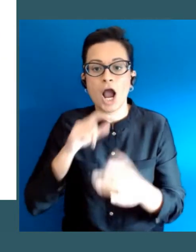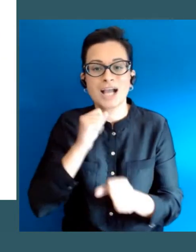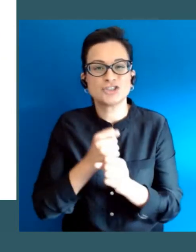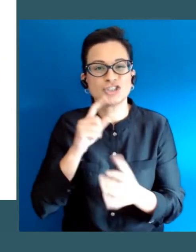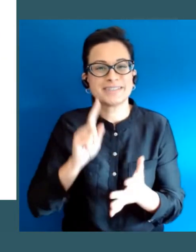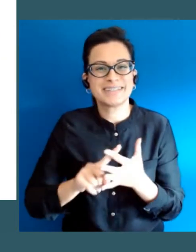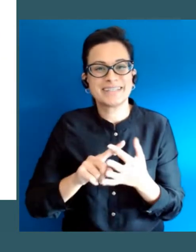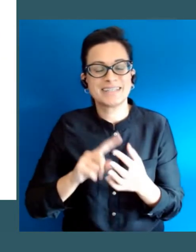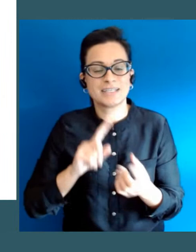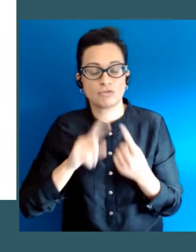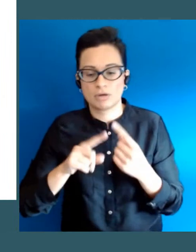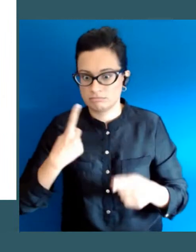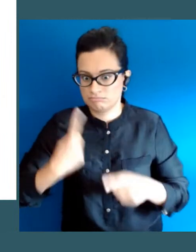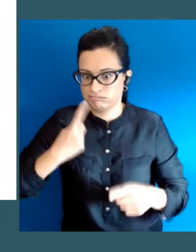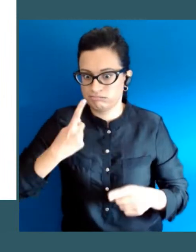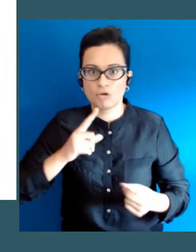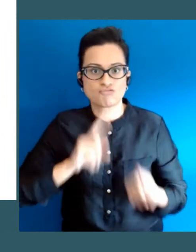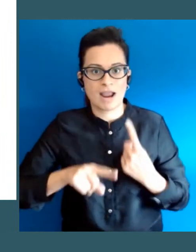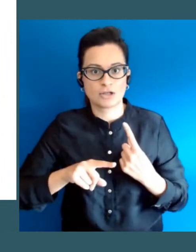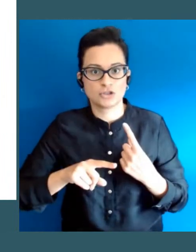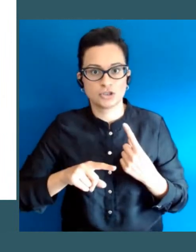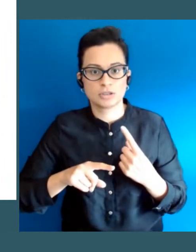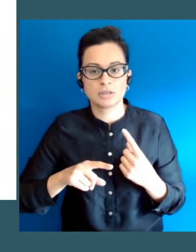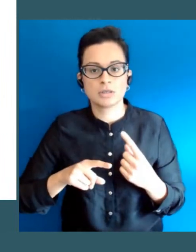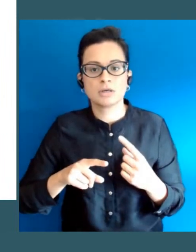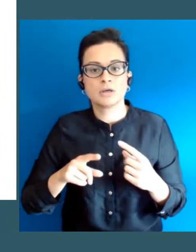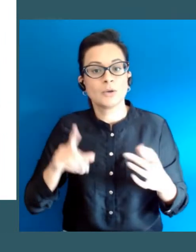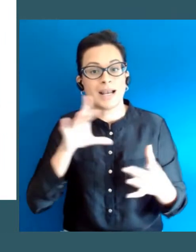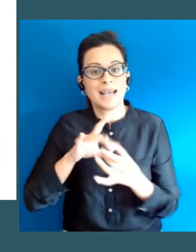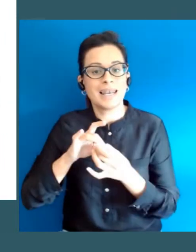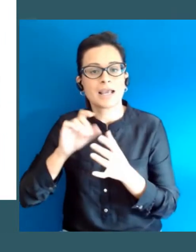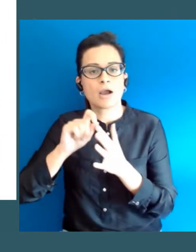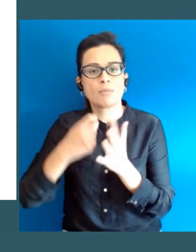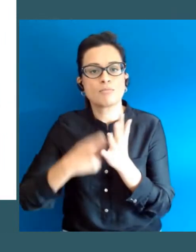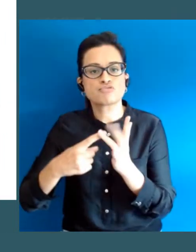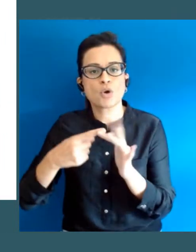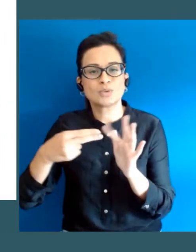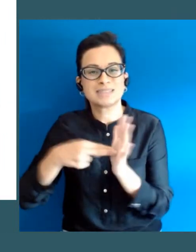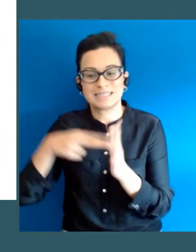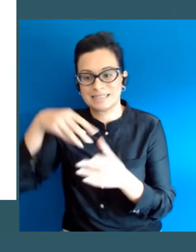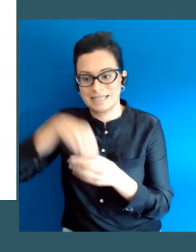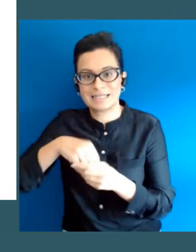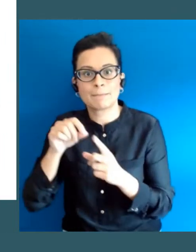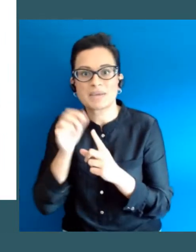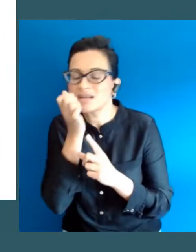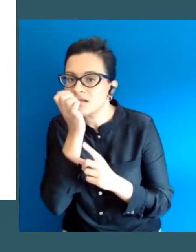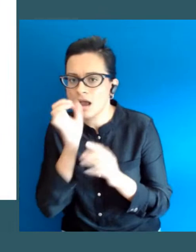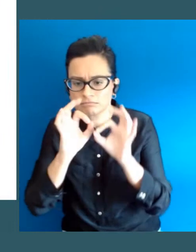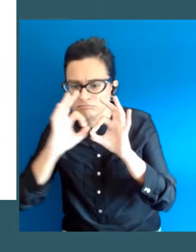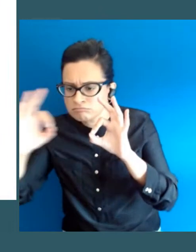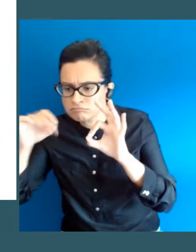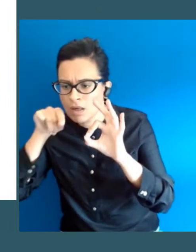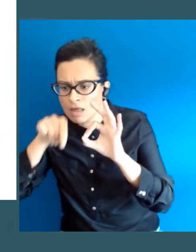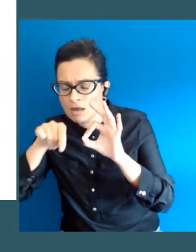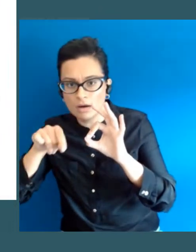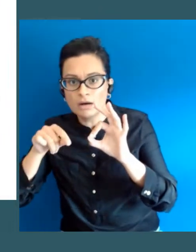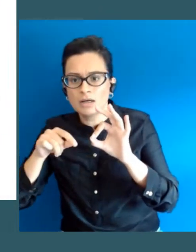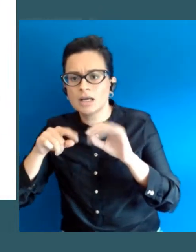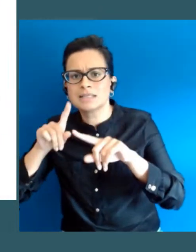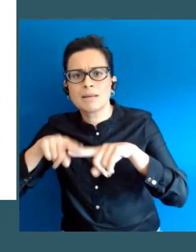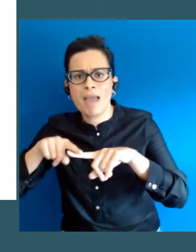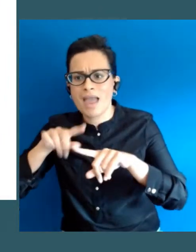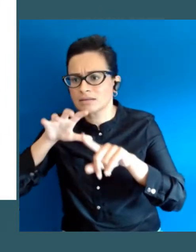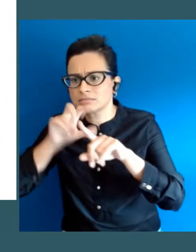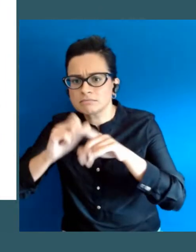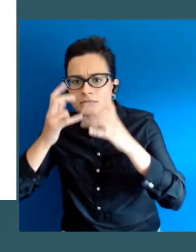immediate reaction to peanut protein. So depending on the diagnostic criteria used, we know